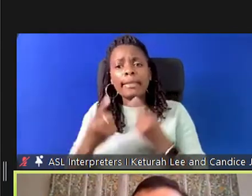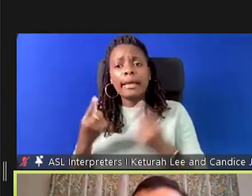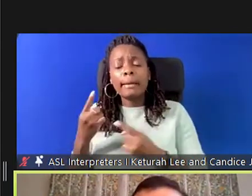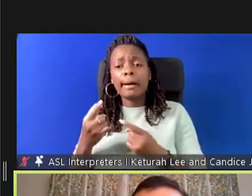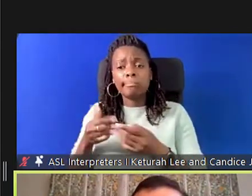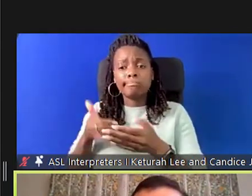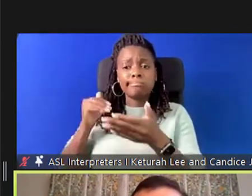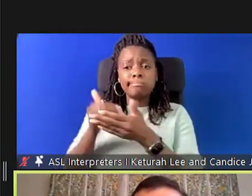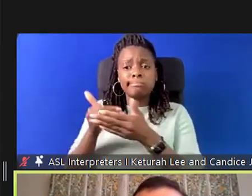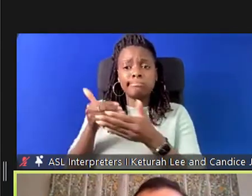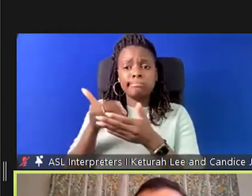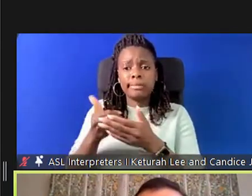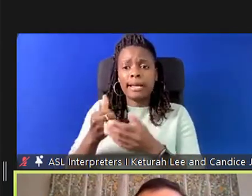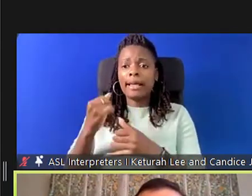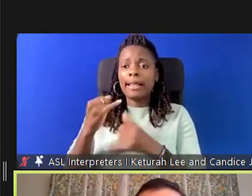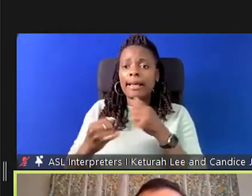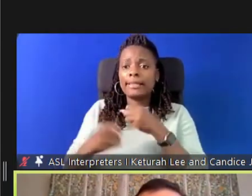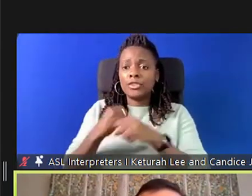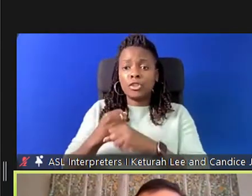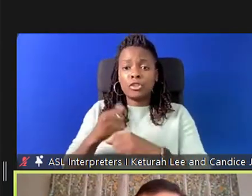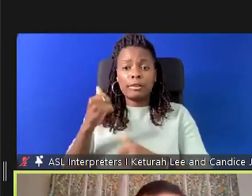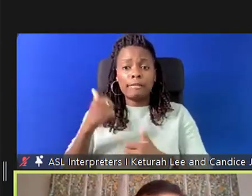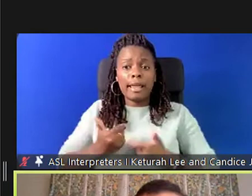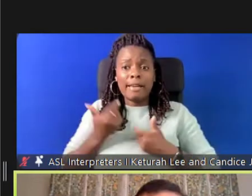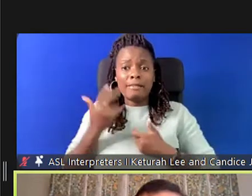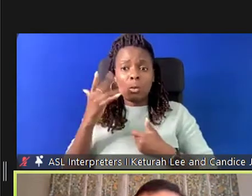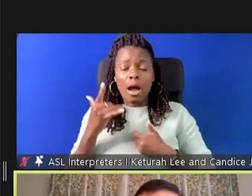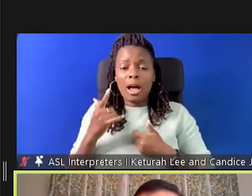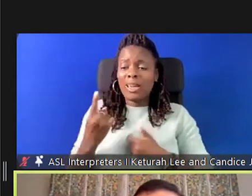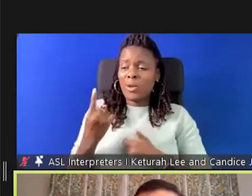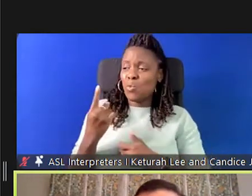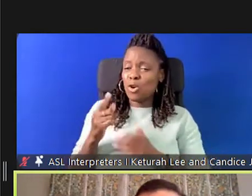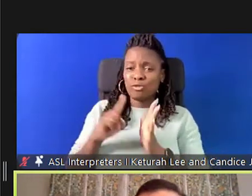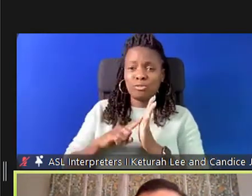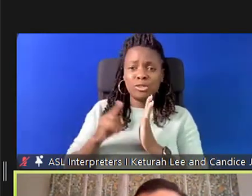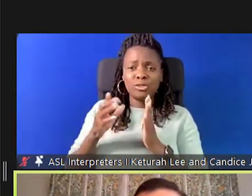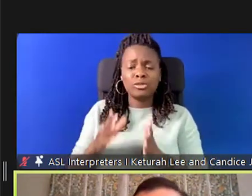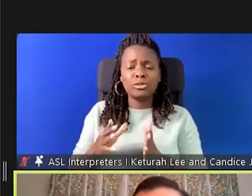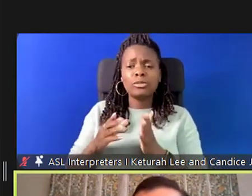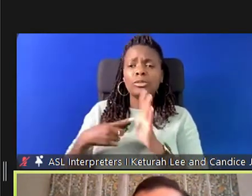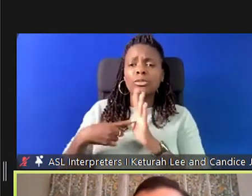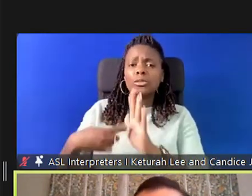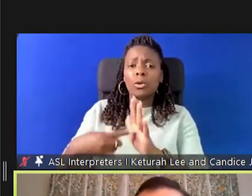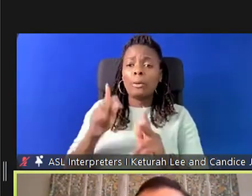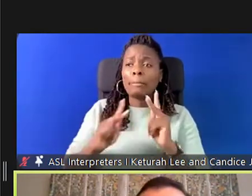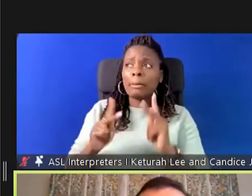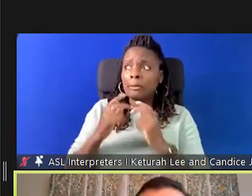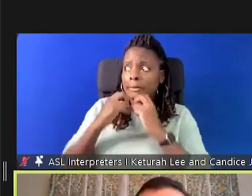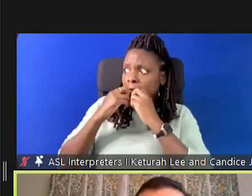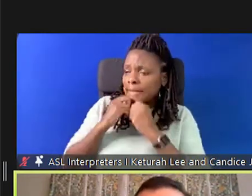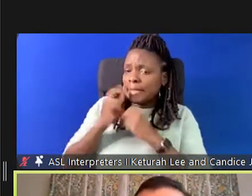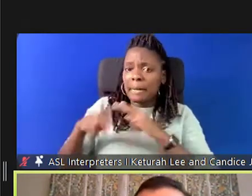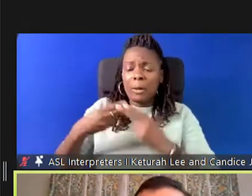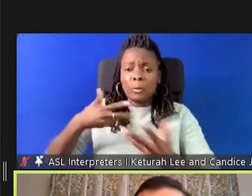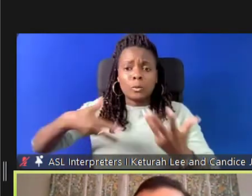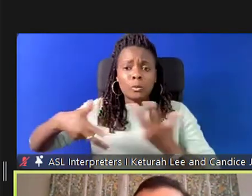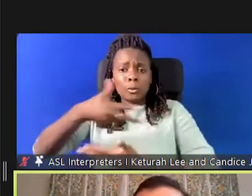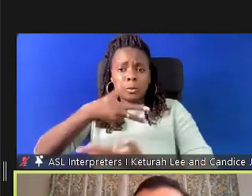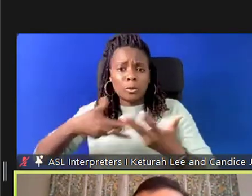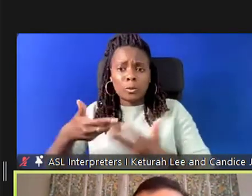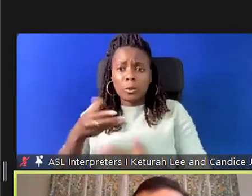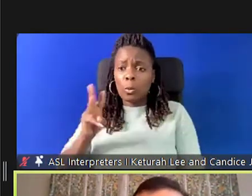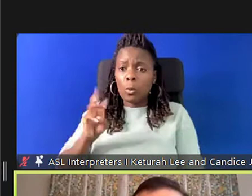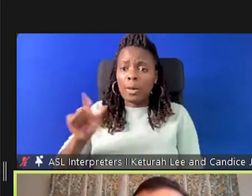Dr. Karen Steinhauser showed that people really care about their social well-being at the end of life. In a national survey of seriously